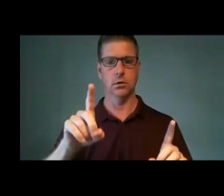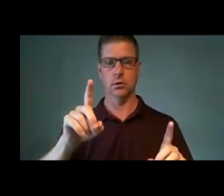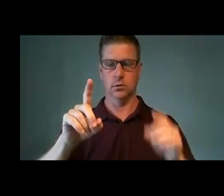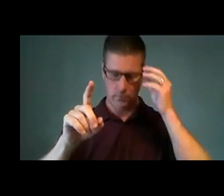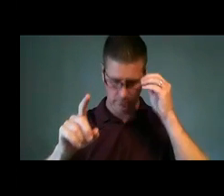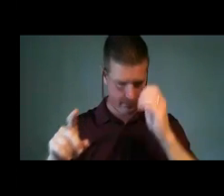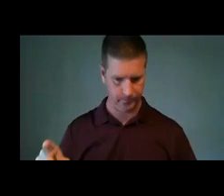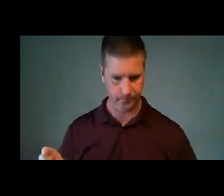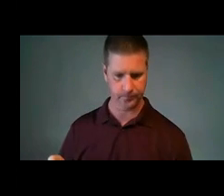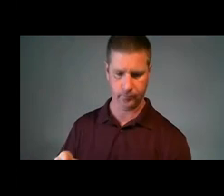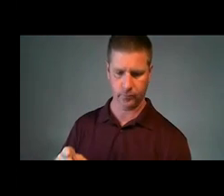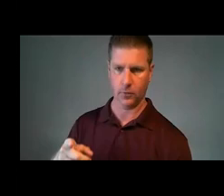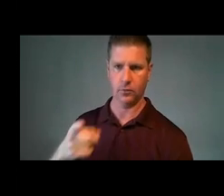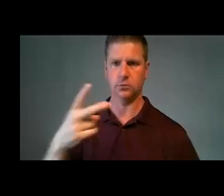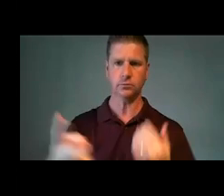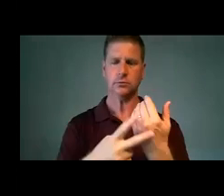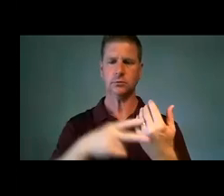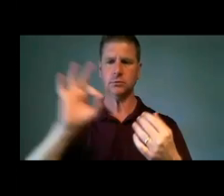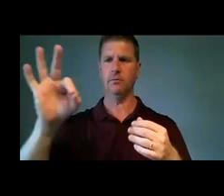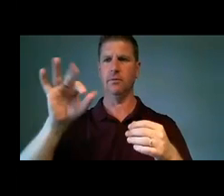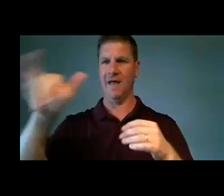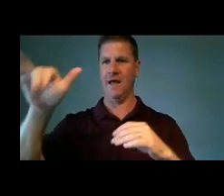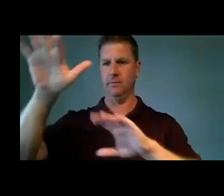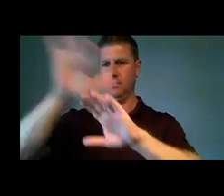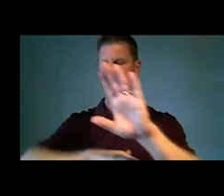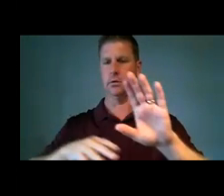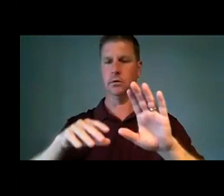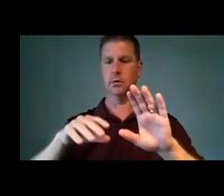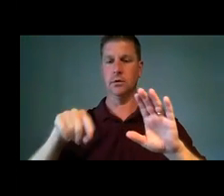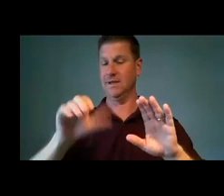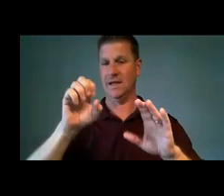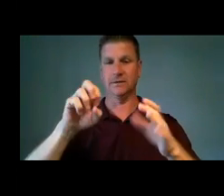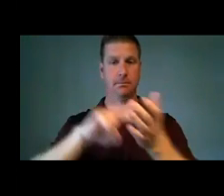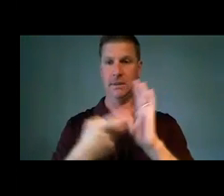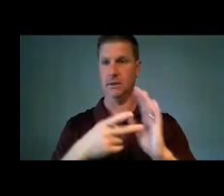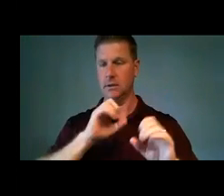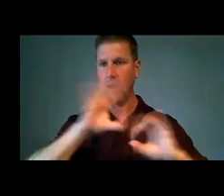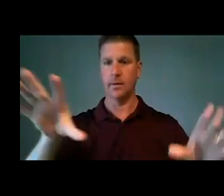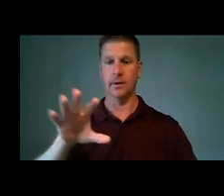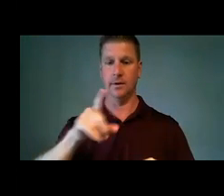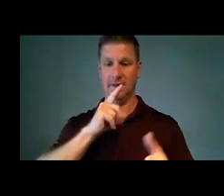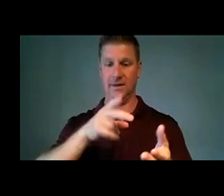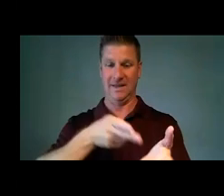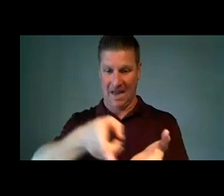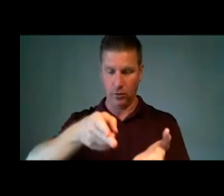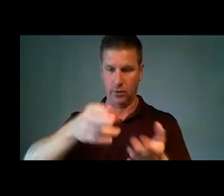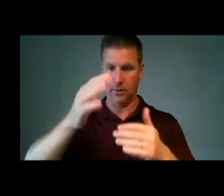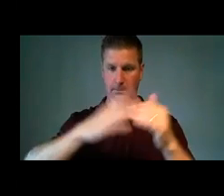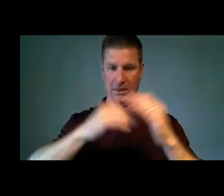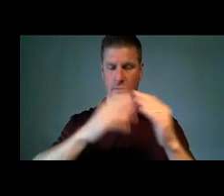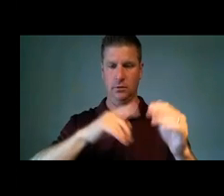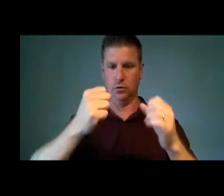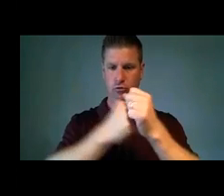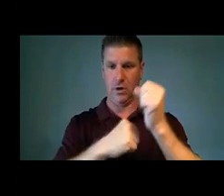retention of a facade would be important. In this case, it means nothing. The integrity of the building is the structure itself.